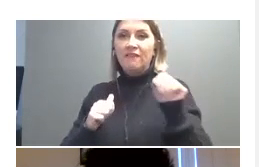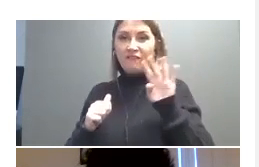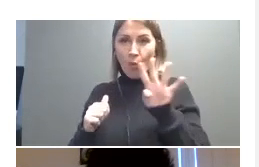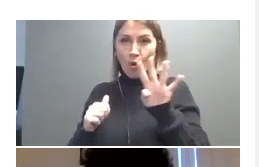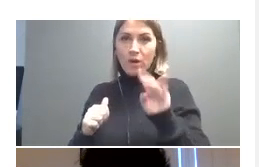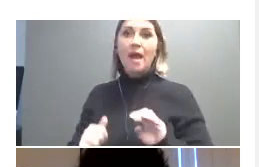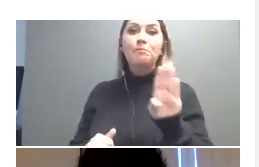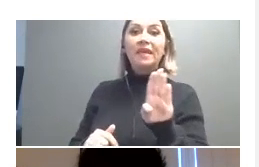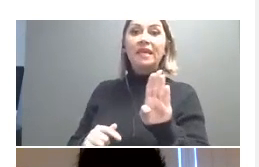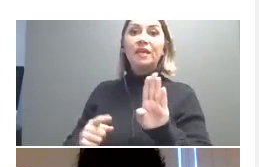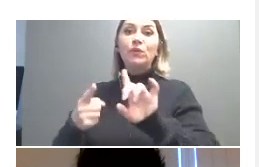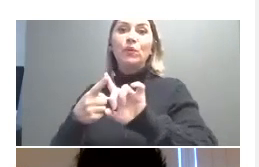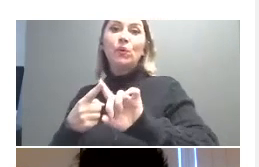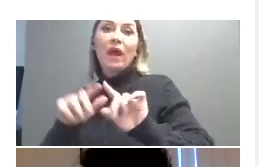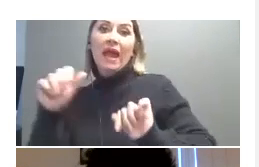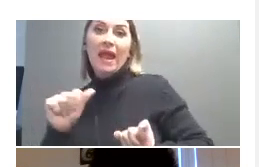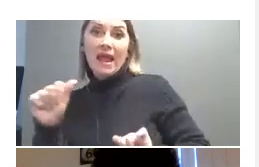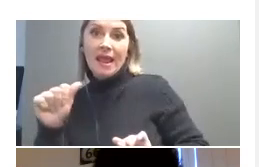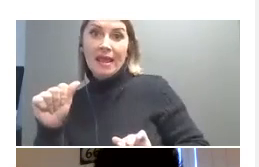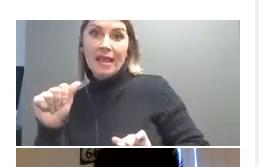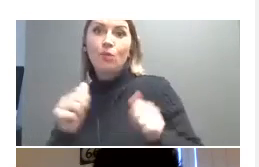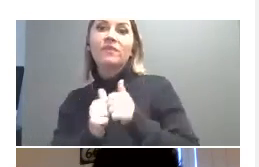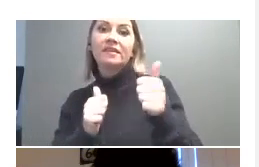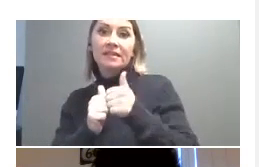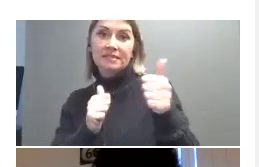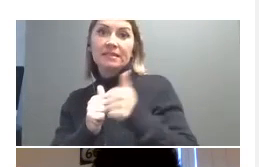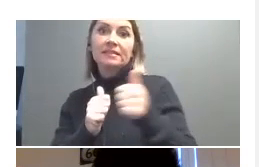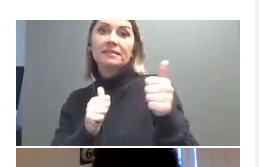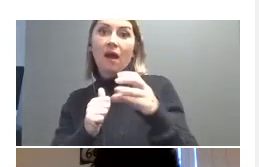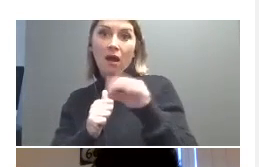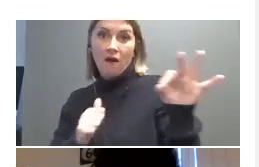B goes to A with a distance of